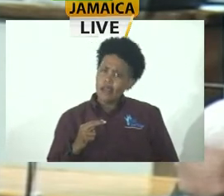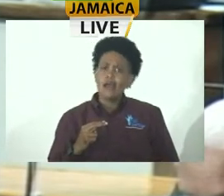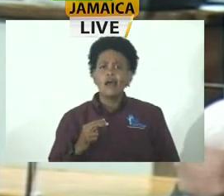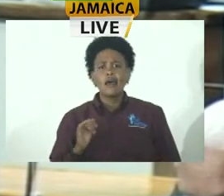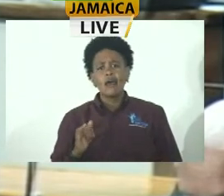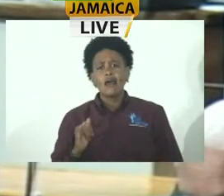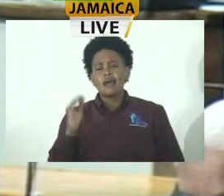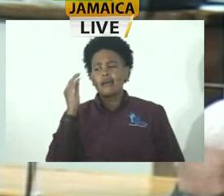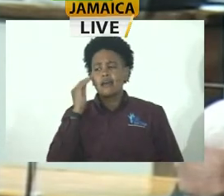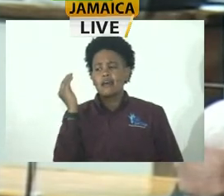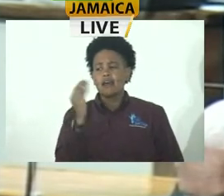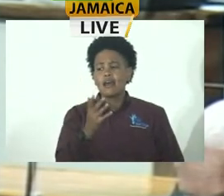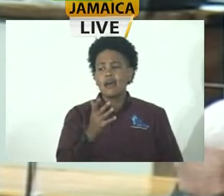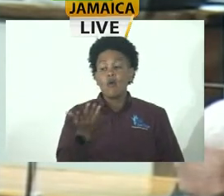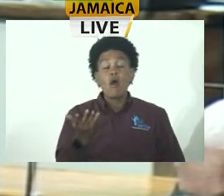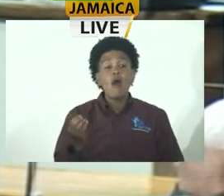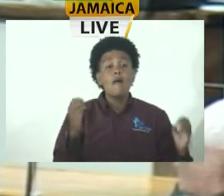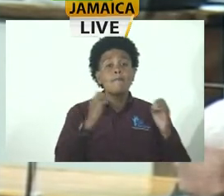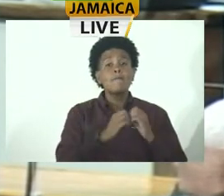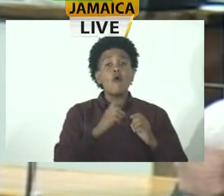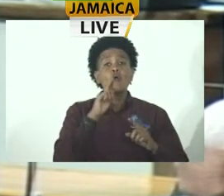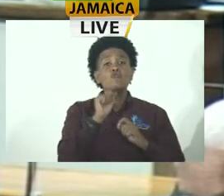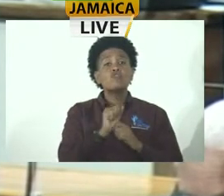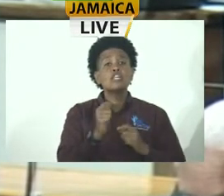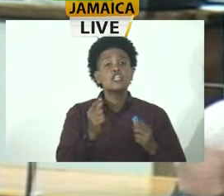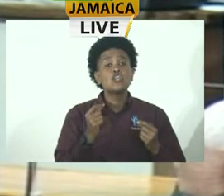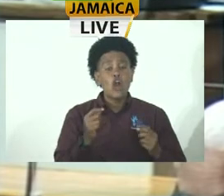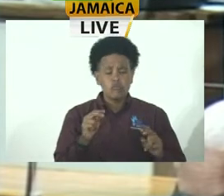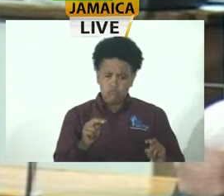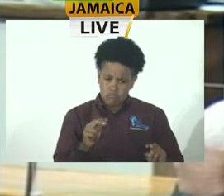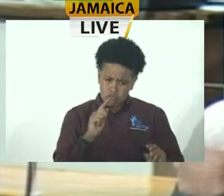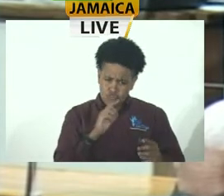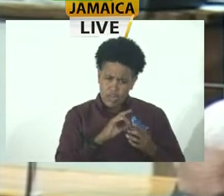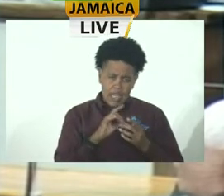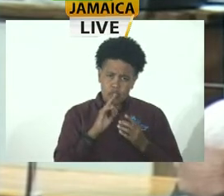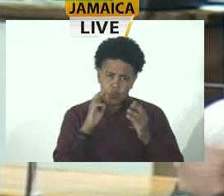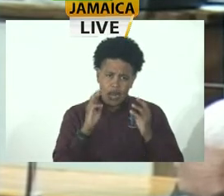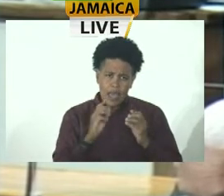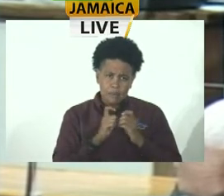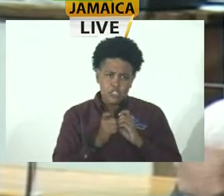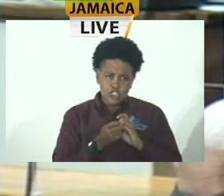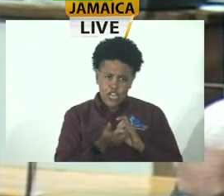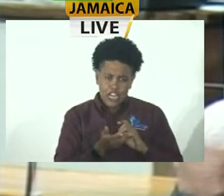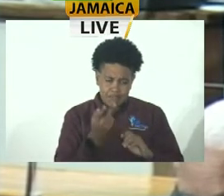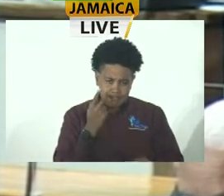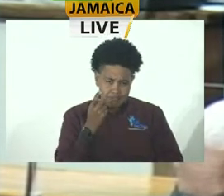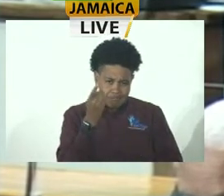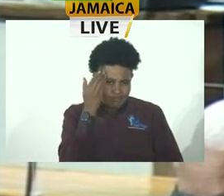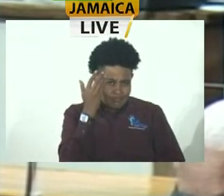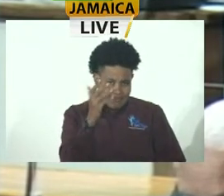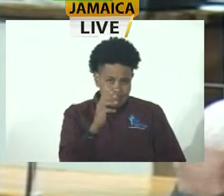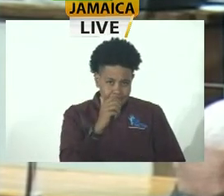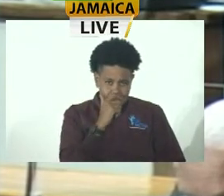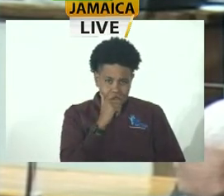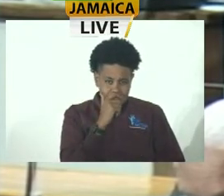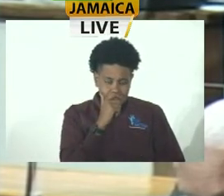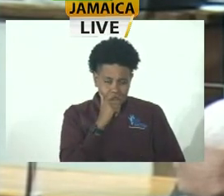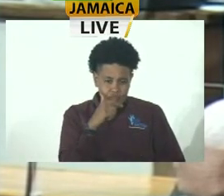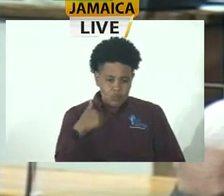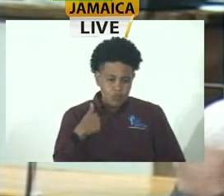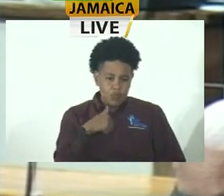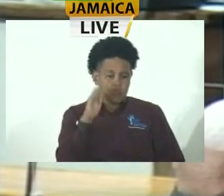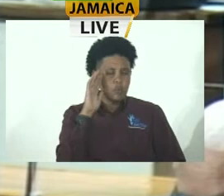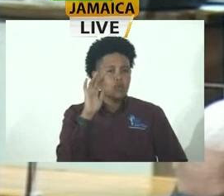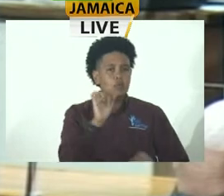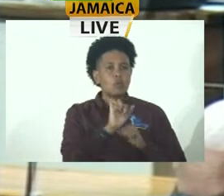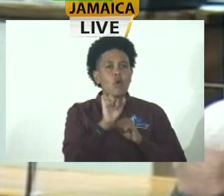that more is being done as it relates to climate change than you know and we are going to